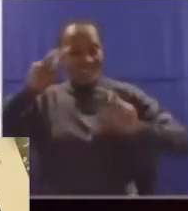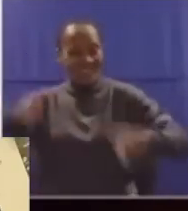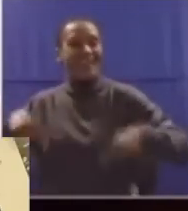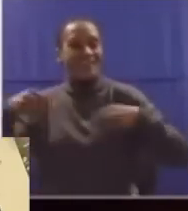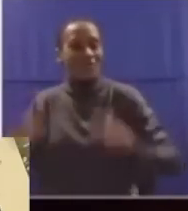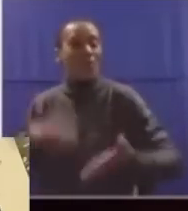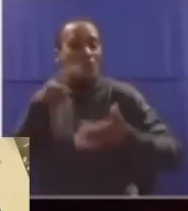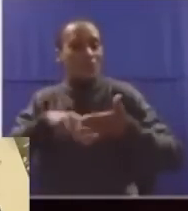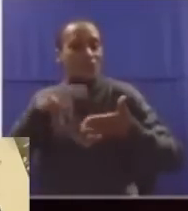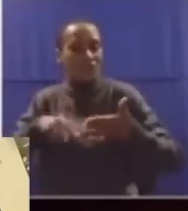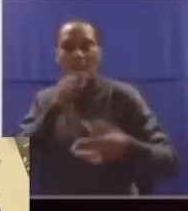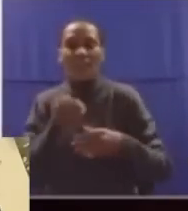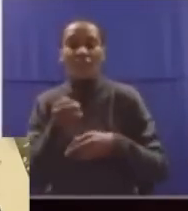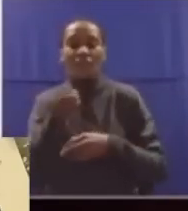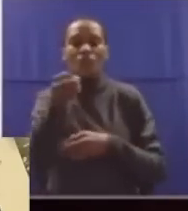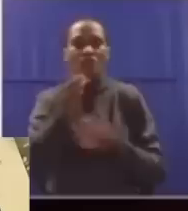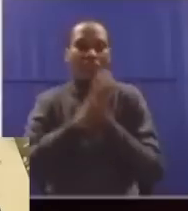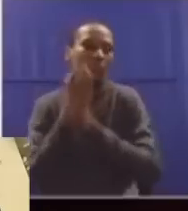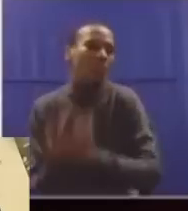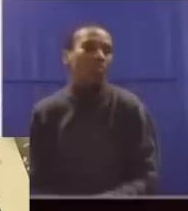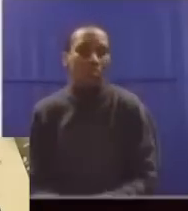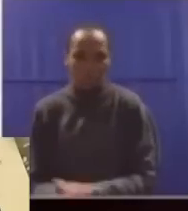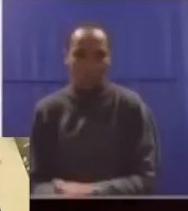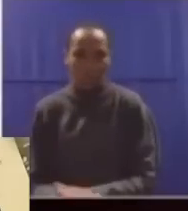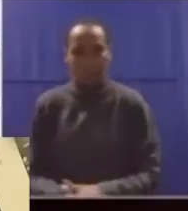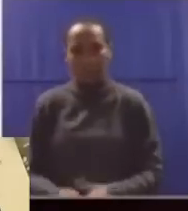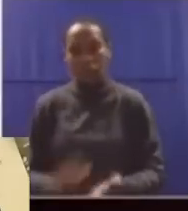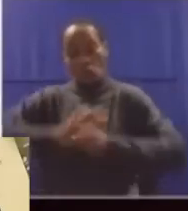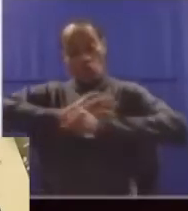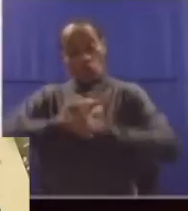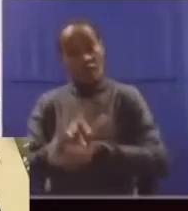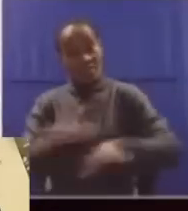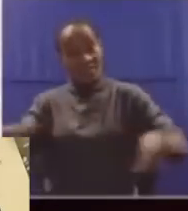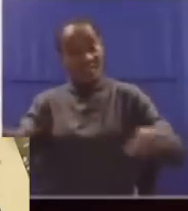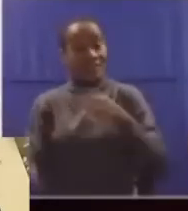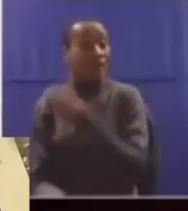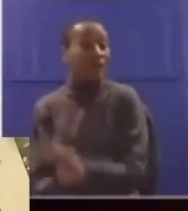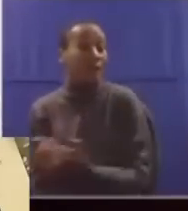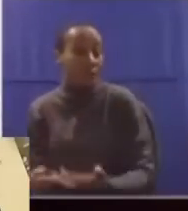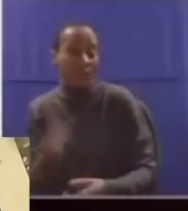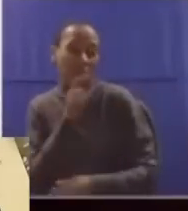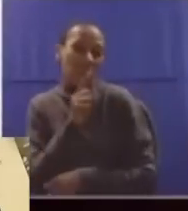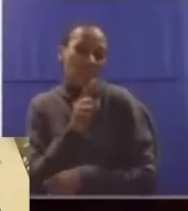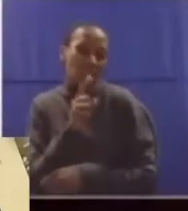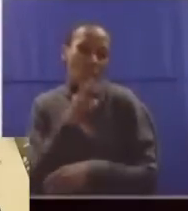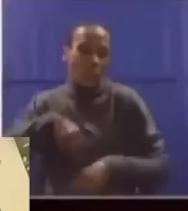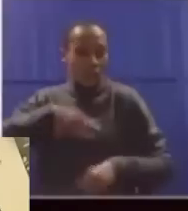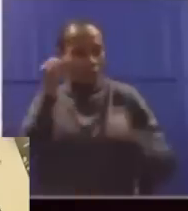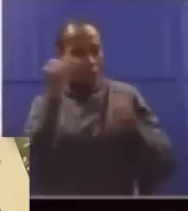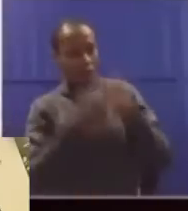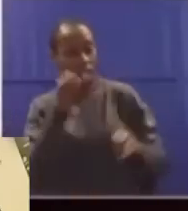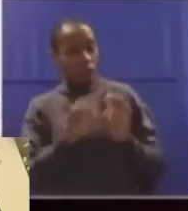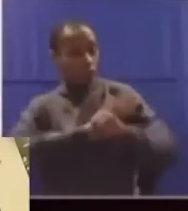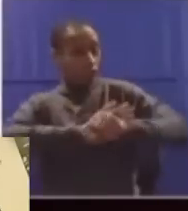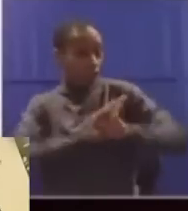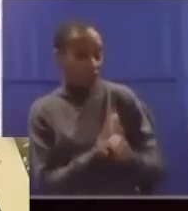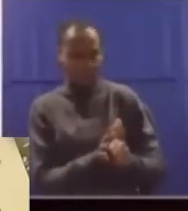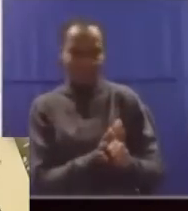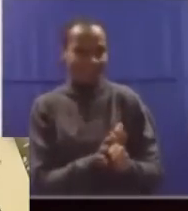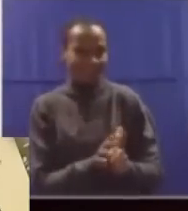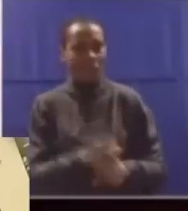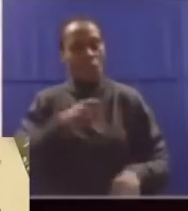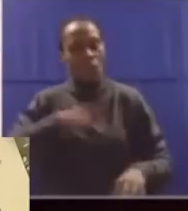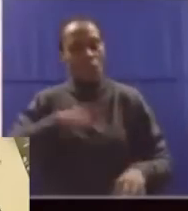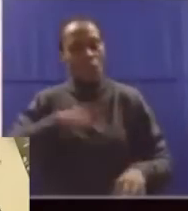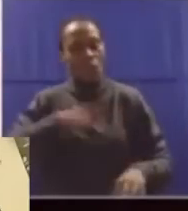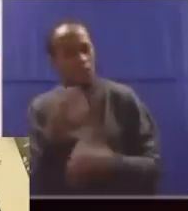are doomed before they even begin. The COVID-19 pandemic is not wholly to blame either. These devastating outcomes are